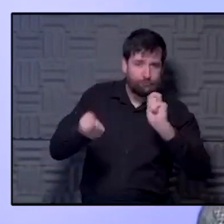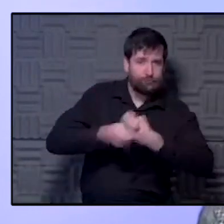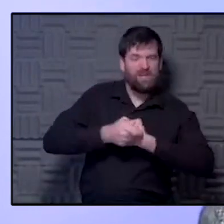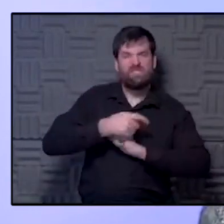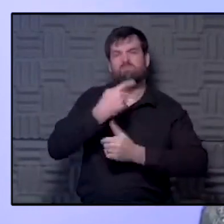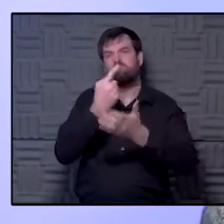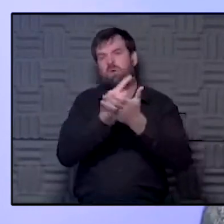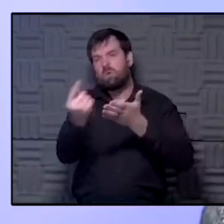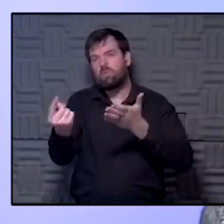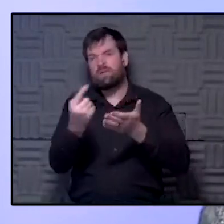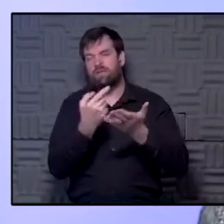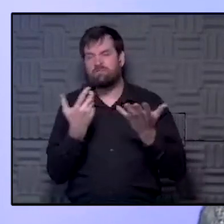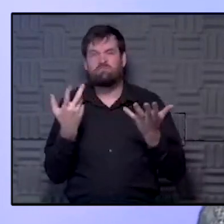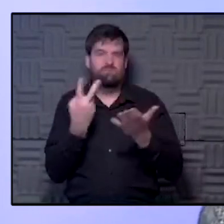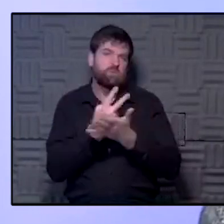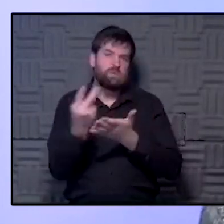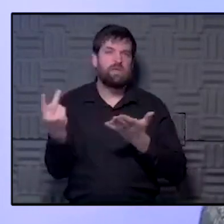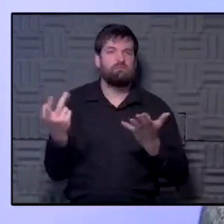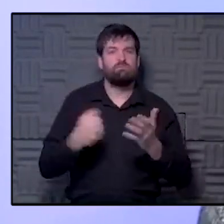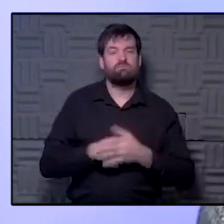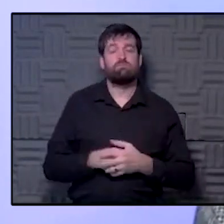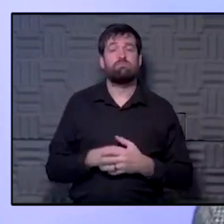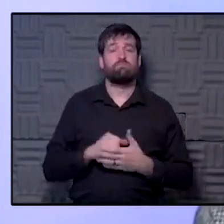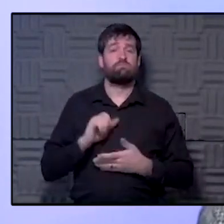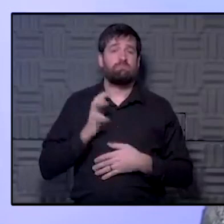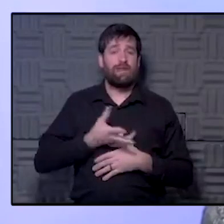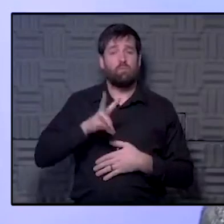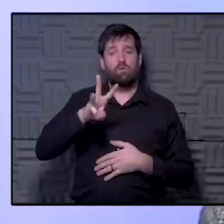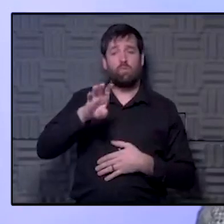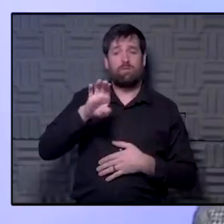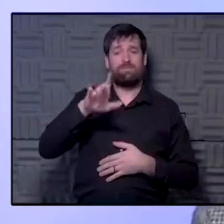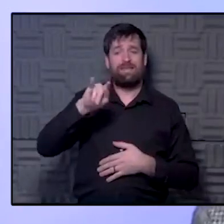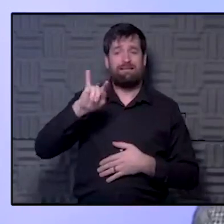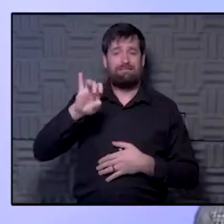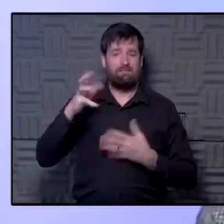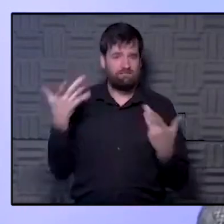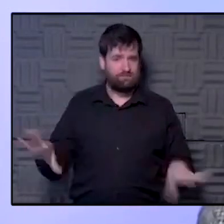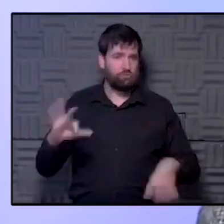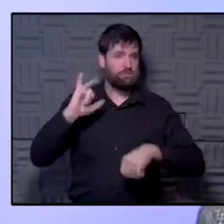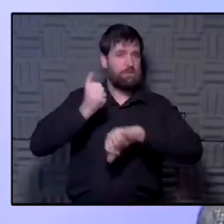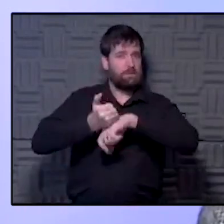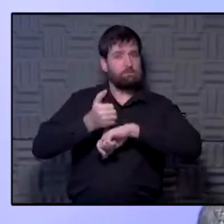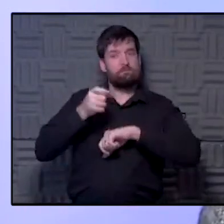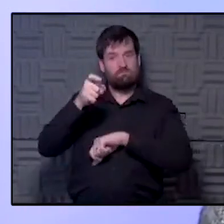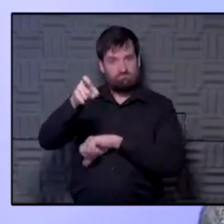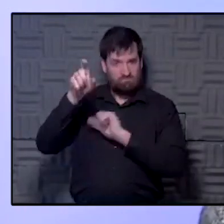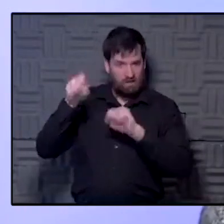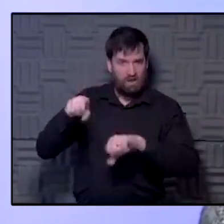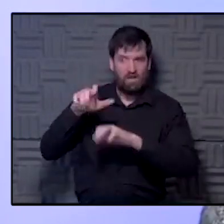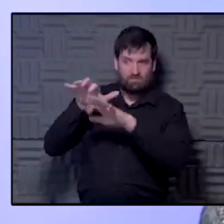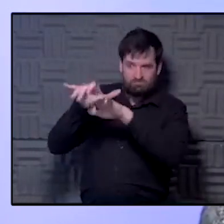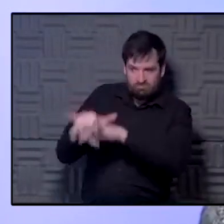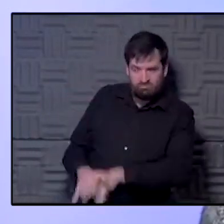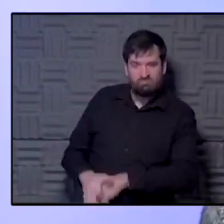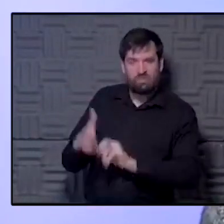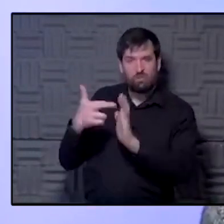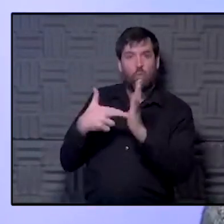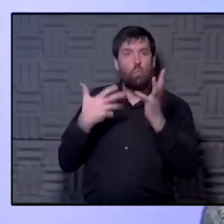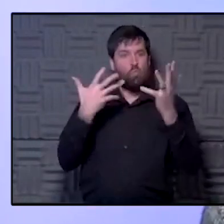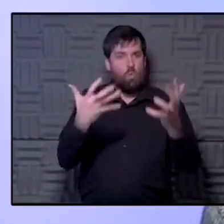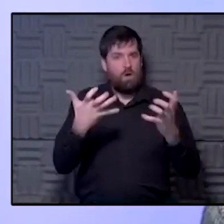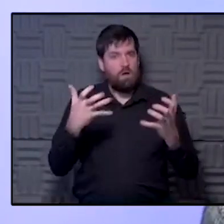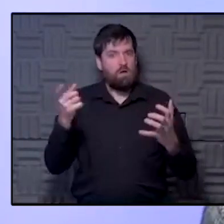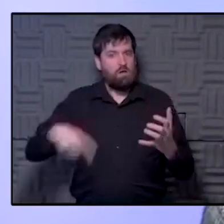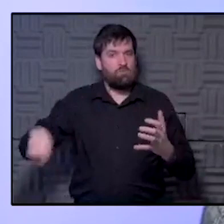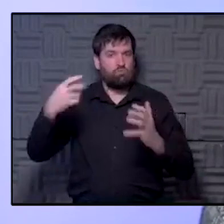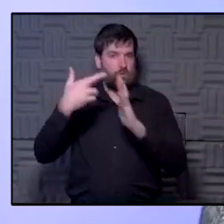week or two. Again, we've got our website set up to where people can go in there and register. We want them registered because as soon as